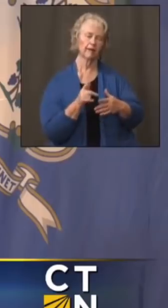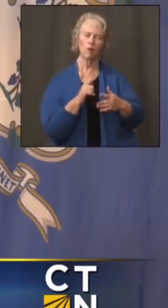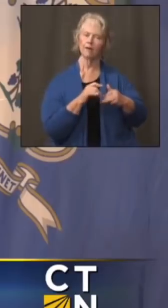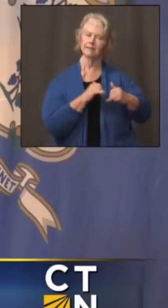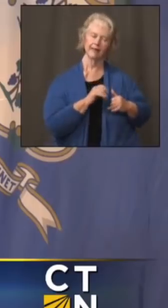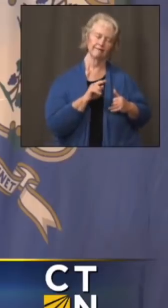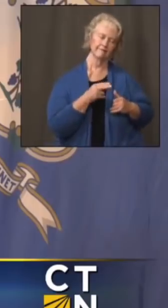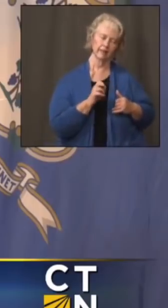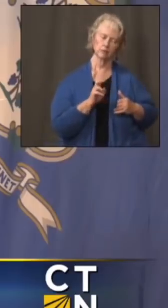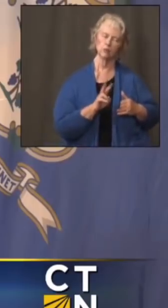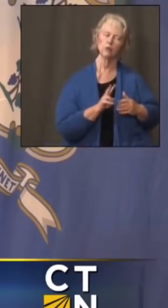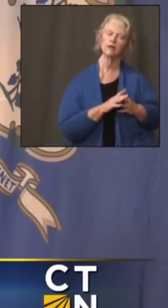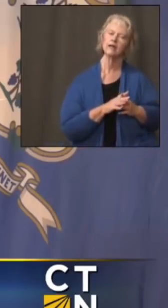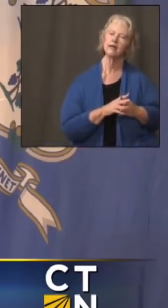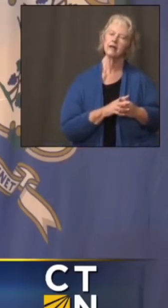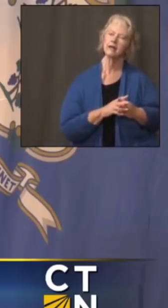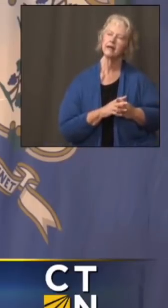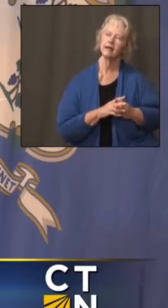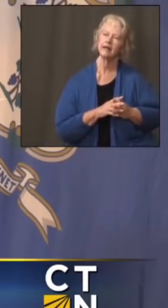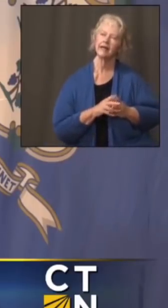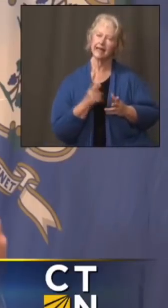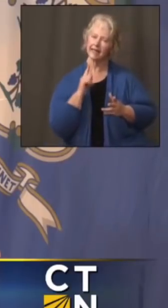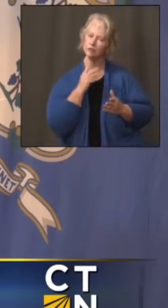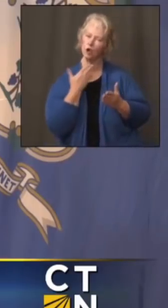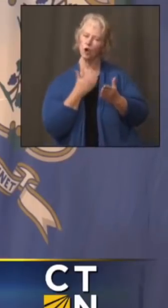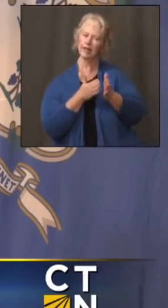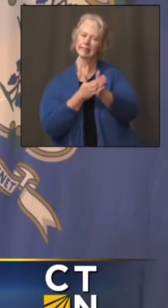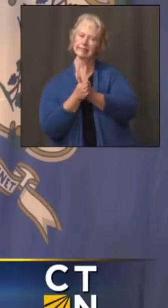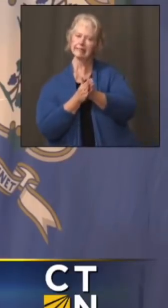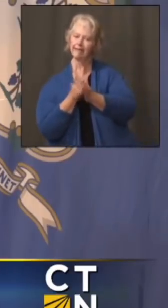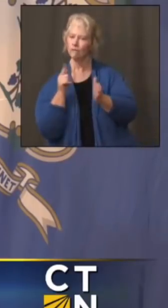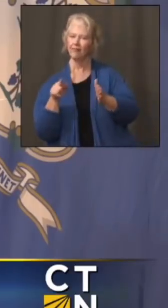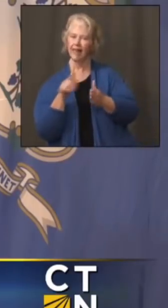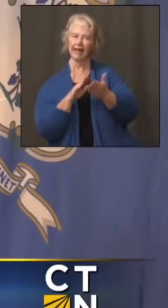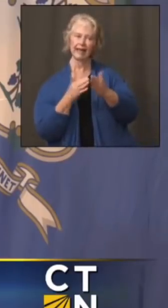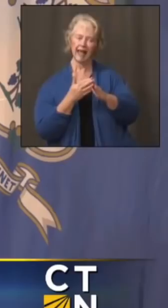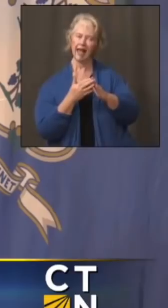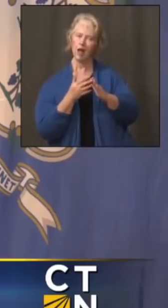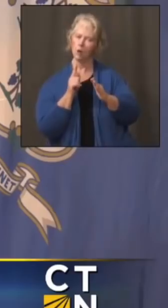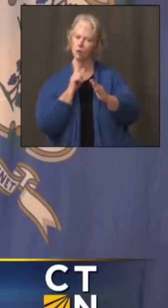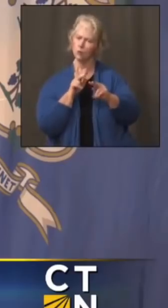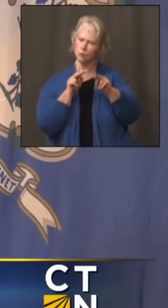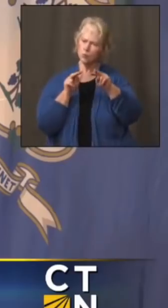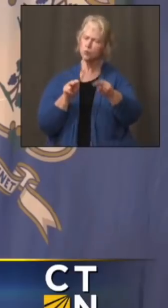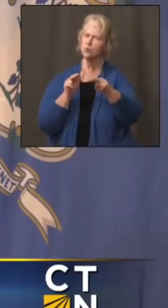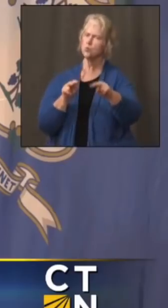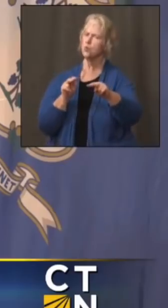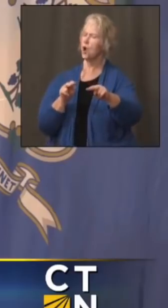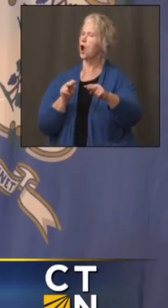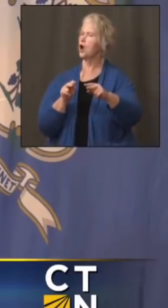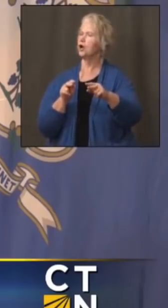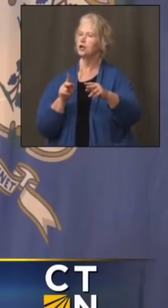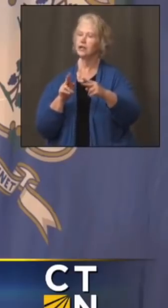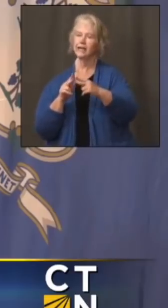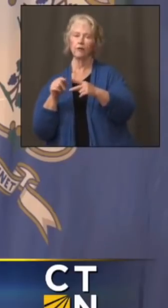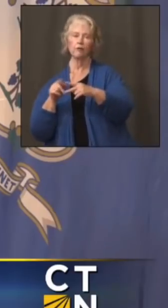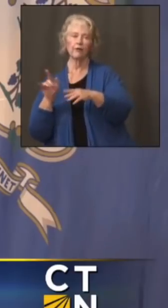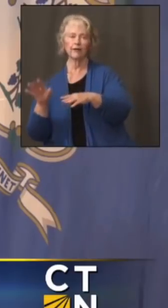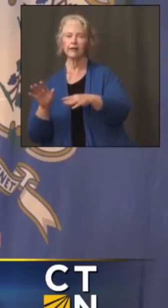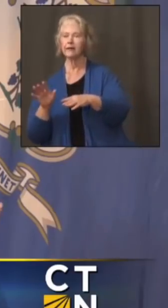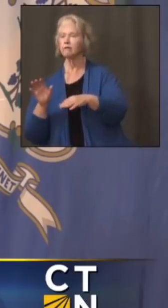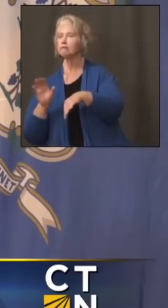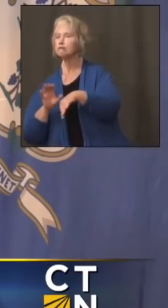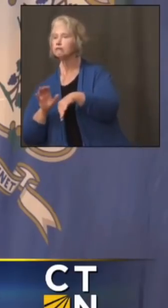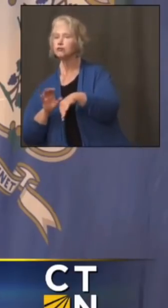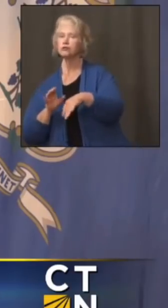those, it gives good incentives for those towns to really enforce the protocol strictly, be it at the houses of worship or the restaurants,